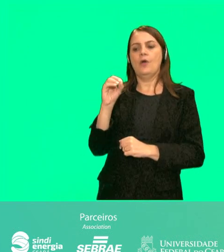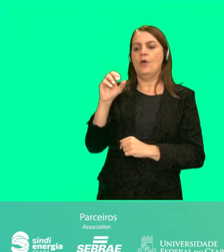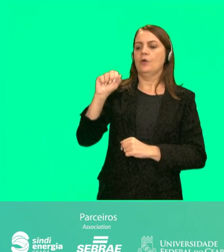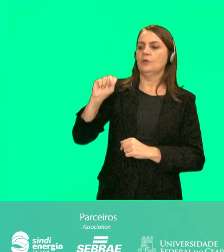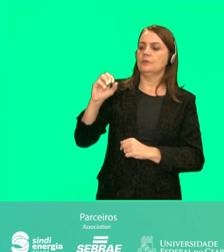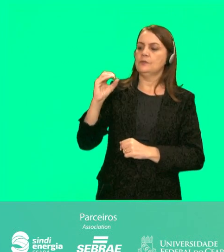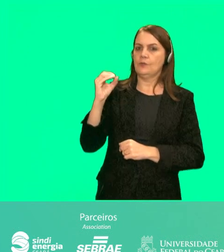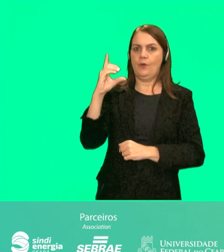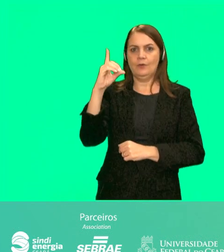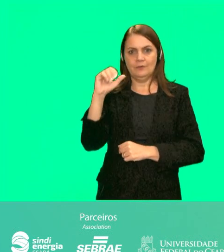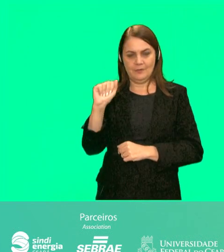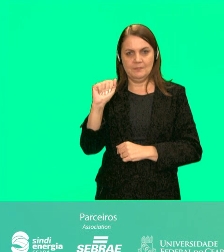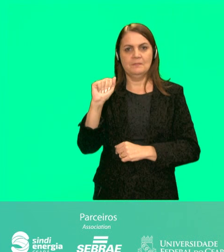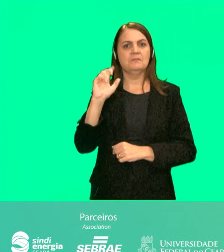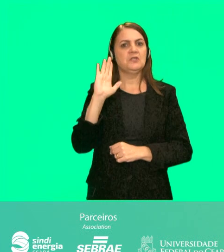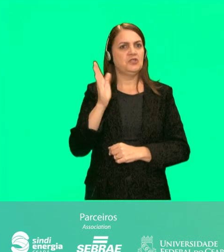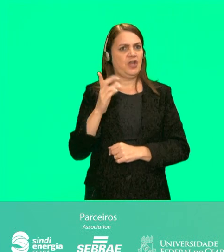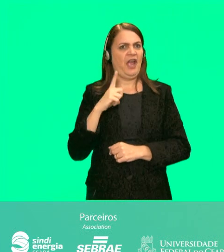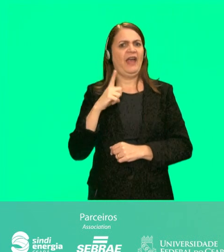design, so it